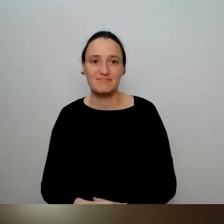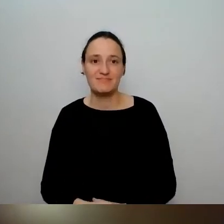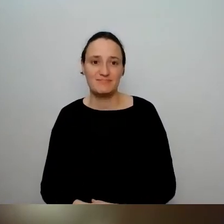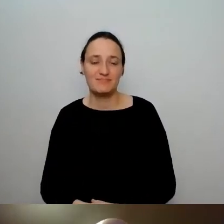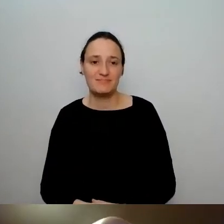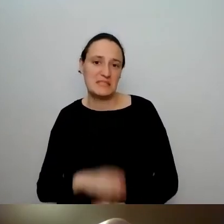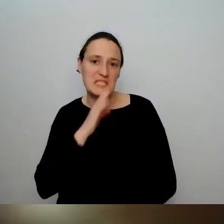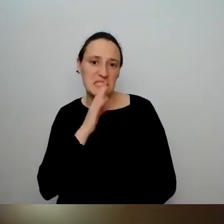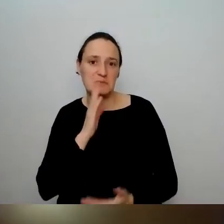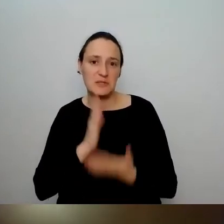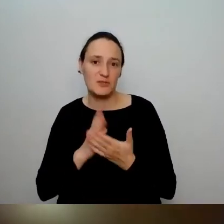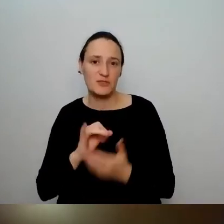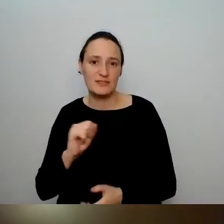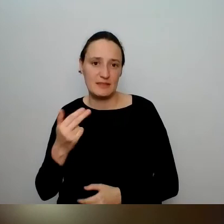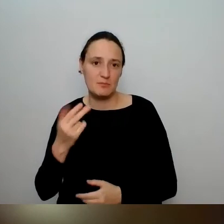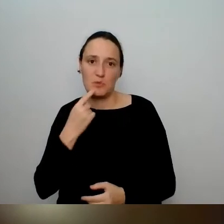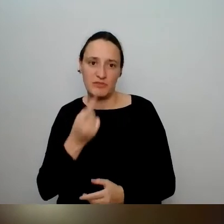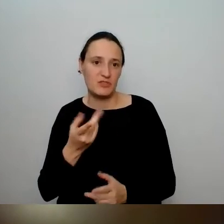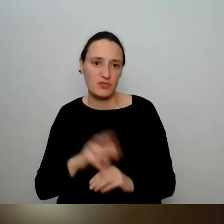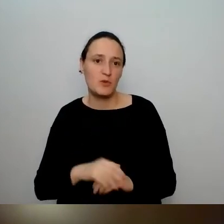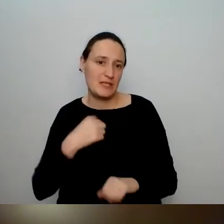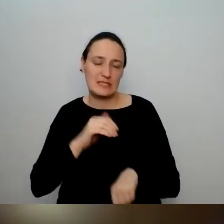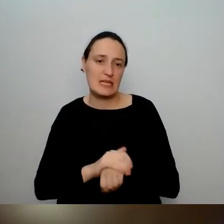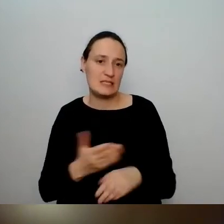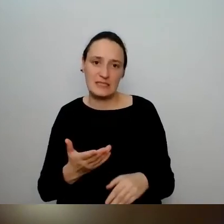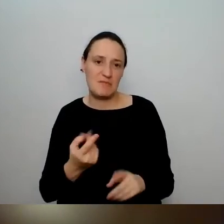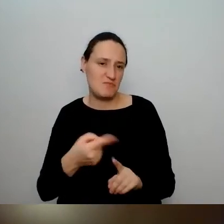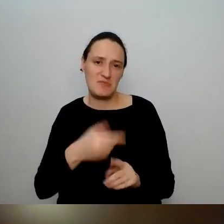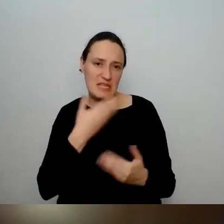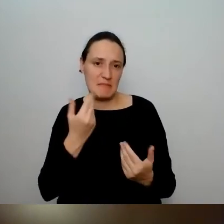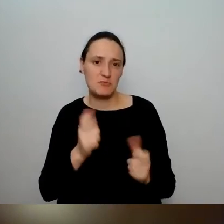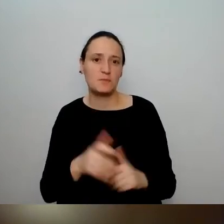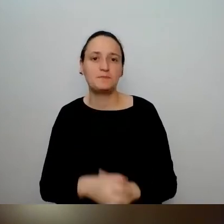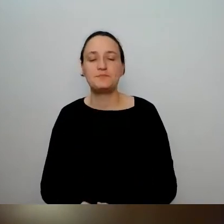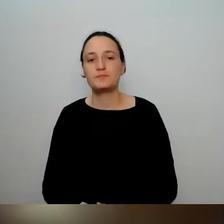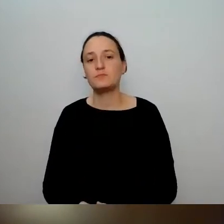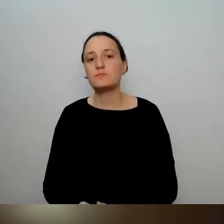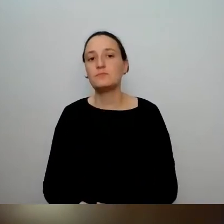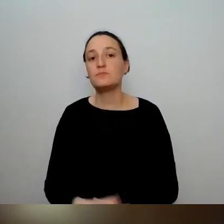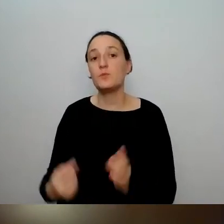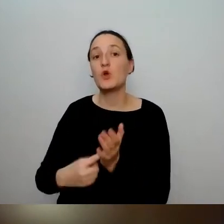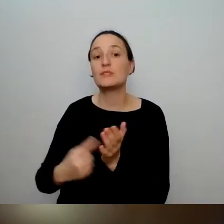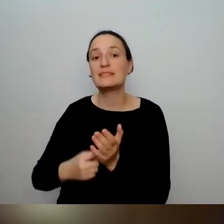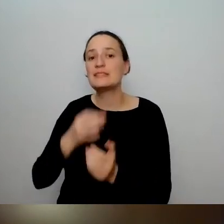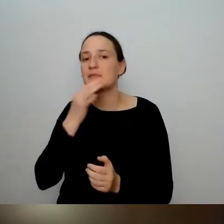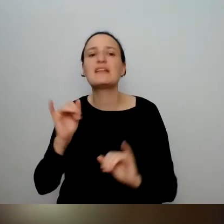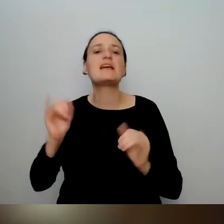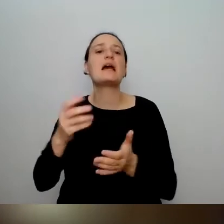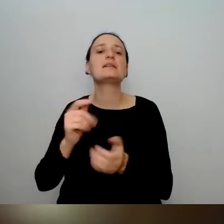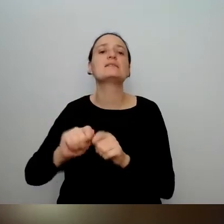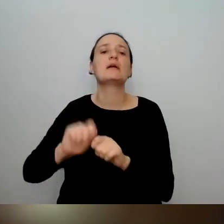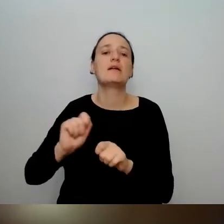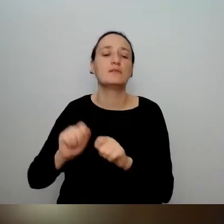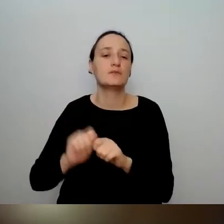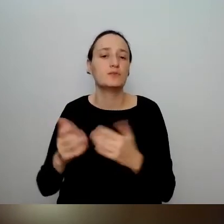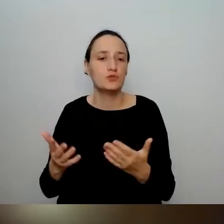can influence. Yeah, exactly. Thank you very much. And the third question, how can I check if my lighting is